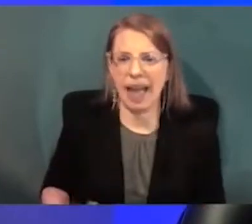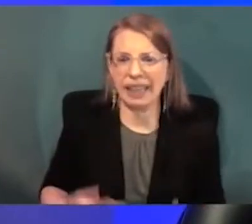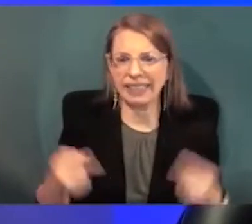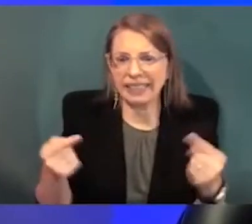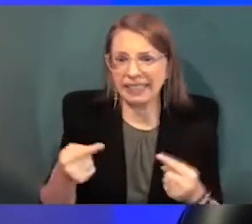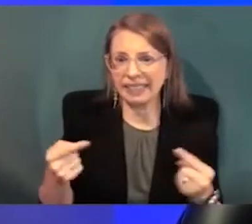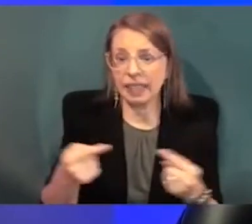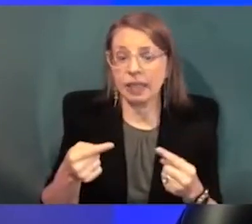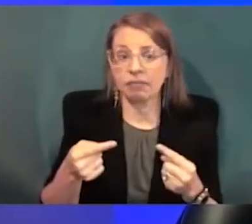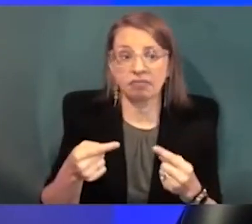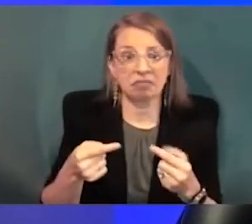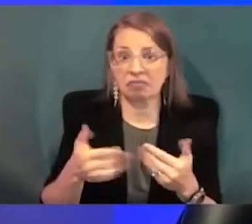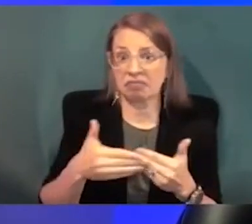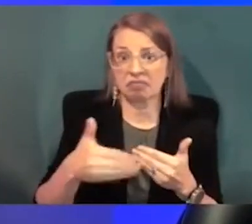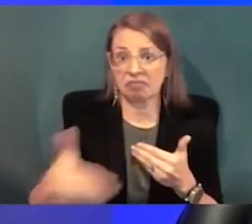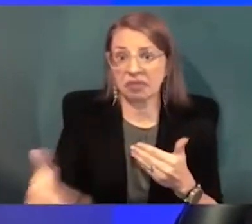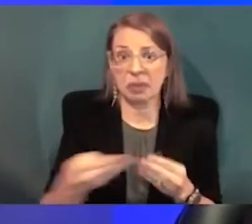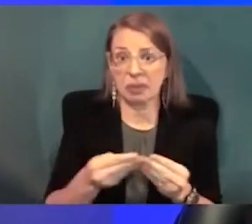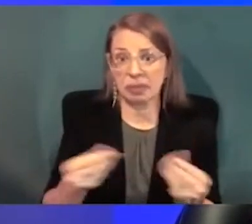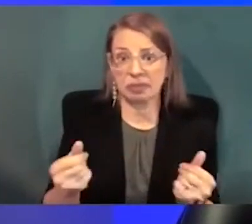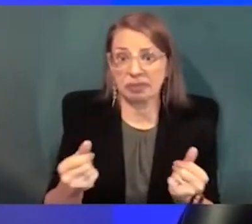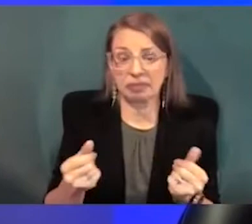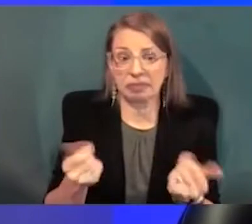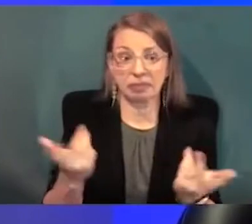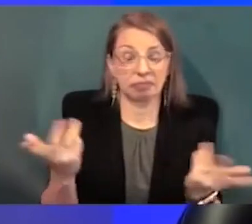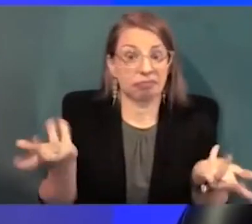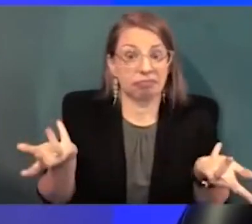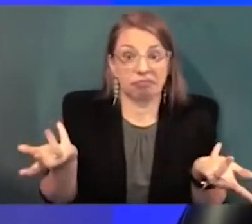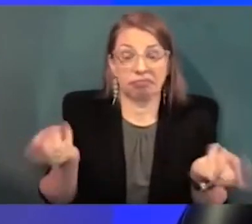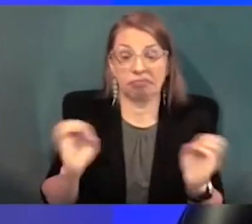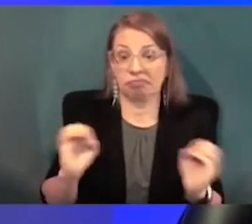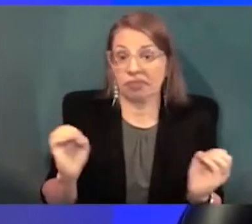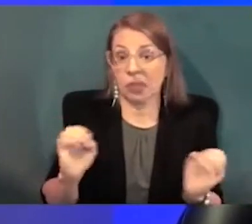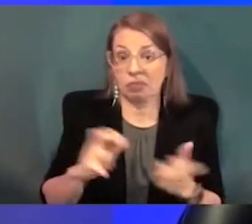after that, it subsided, and I've not had any issues